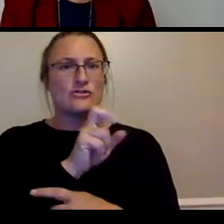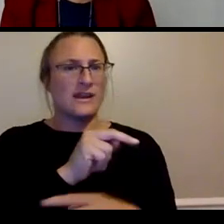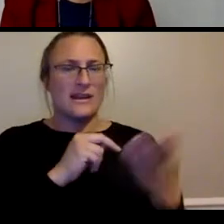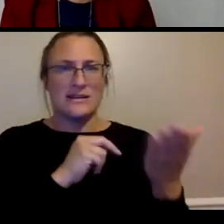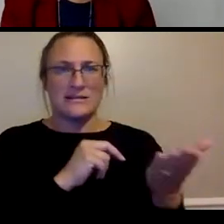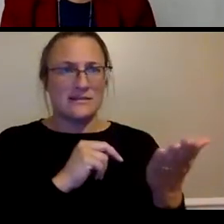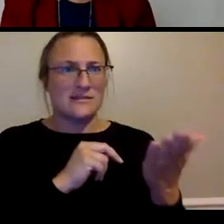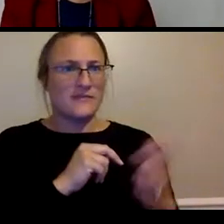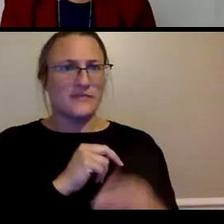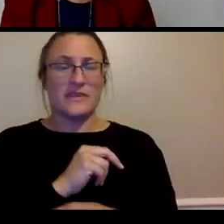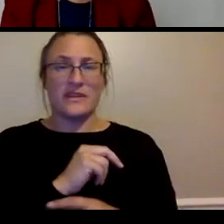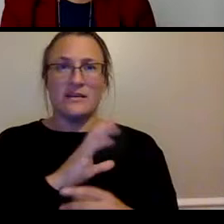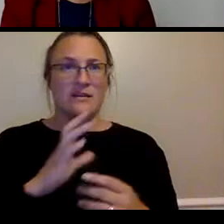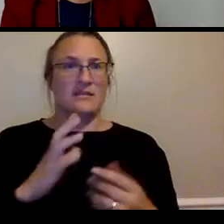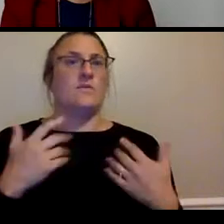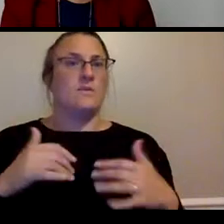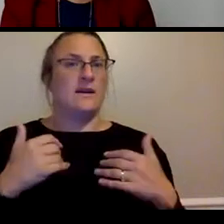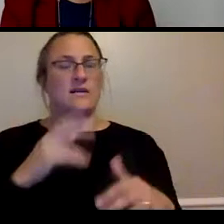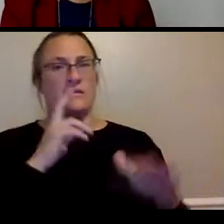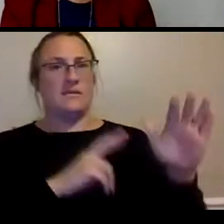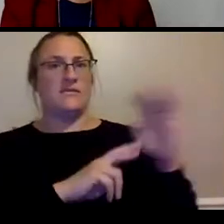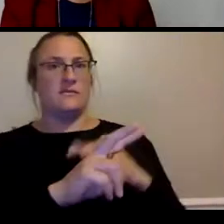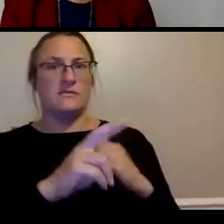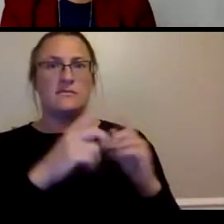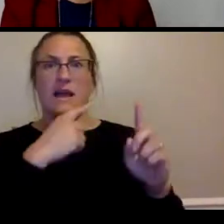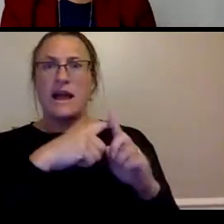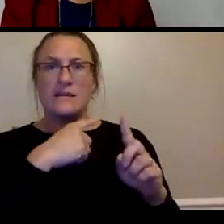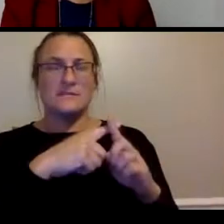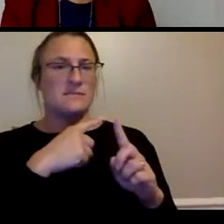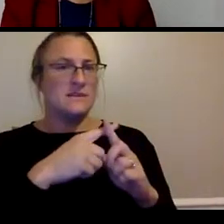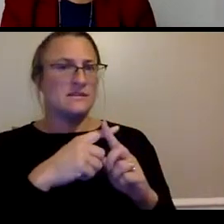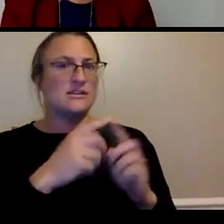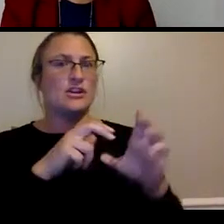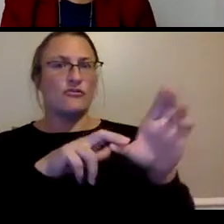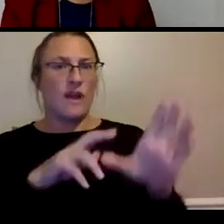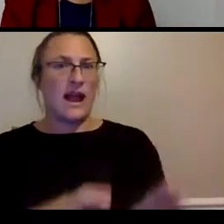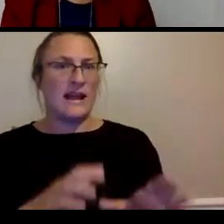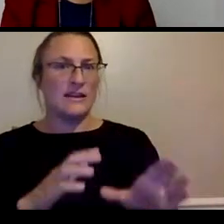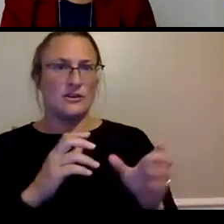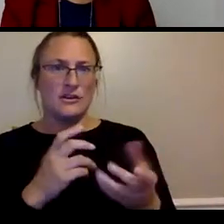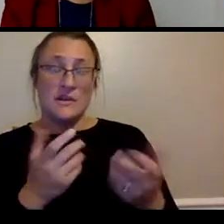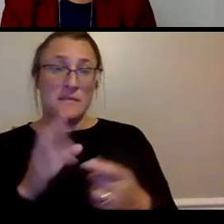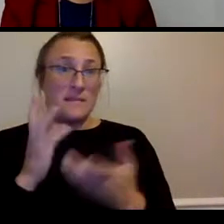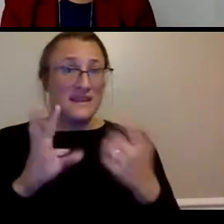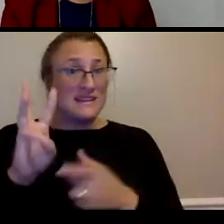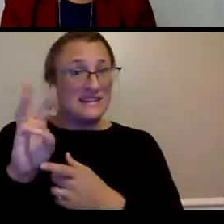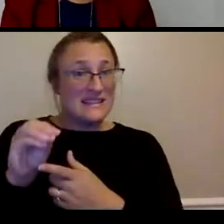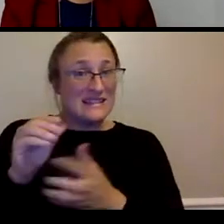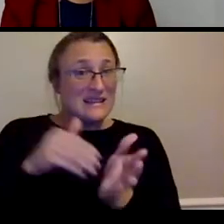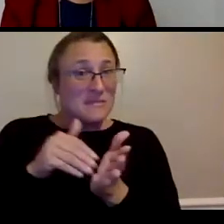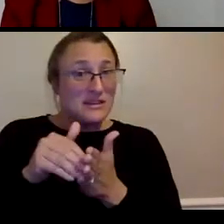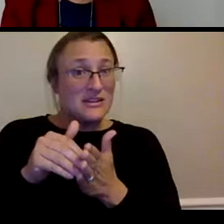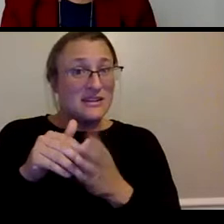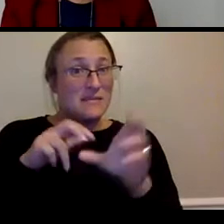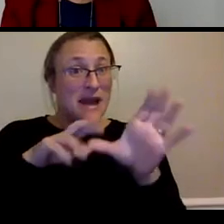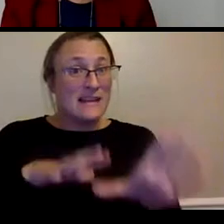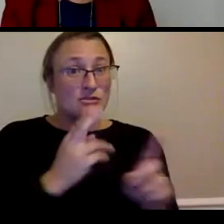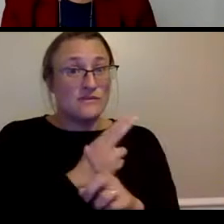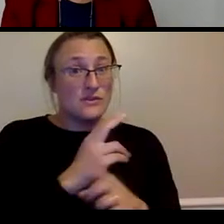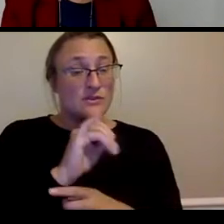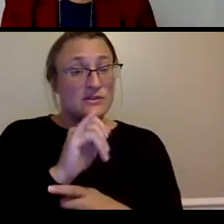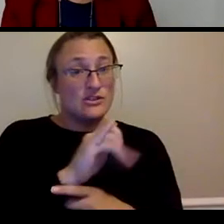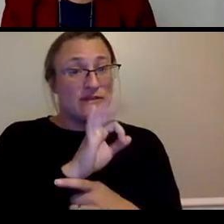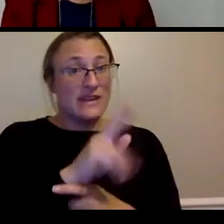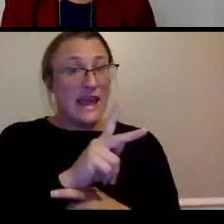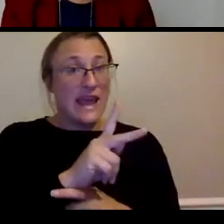the most optimistic writer projections, and millions of travelers, 60 million passengers alone, have taken JFK air